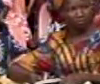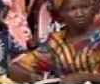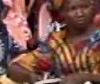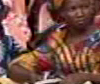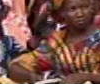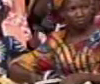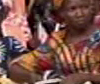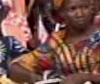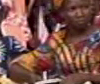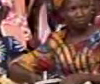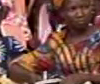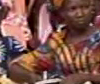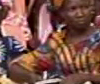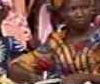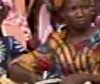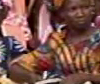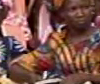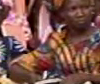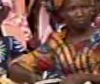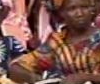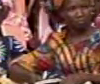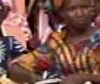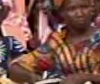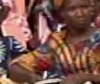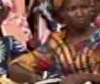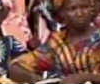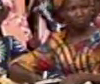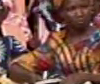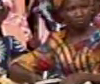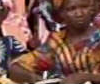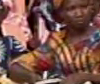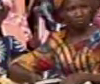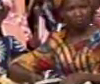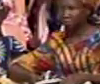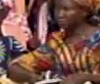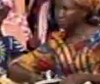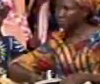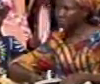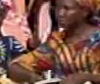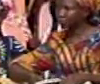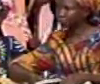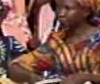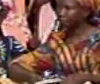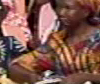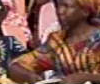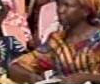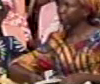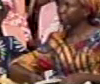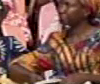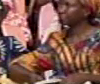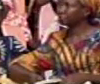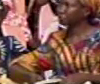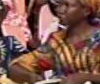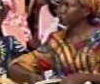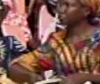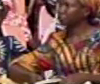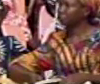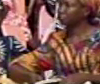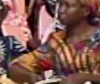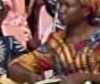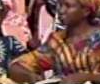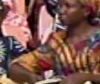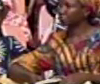male. Those are doctrines of the devil. I will not follow those evil